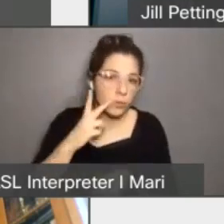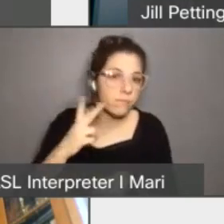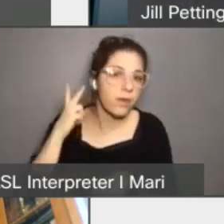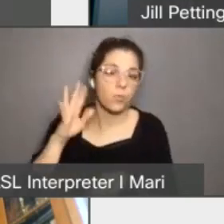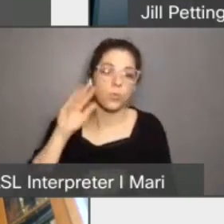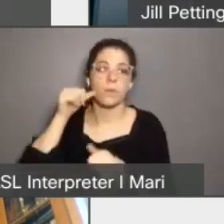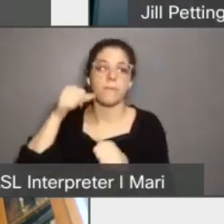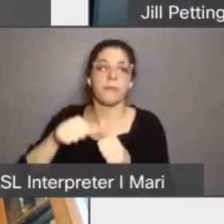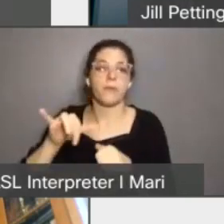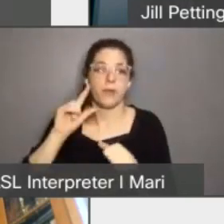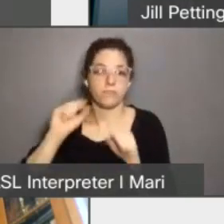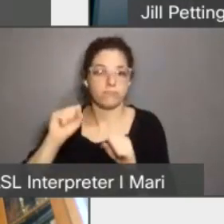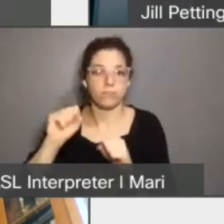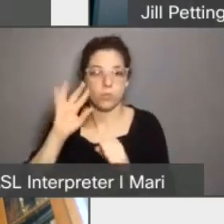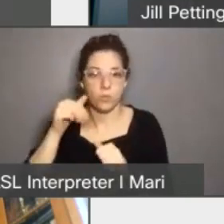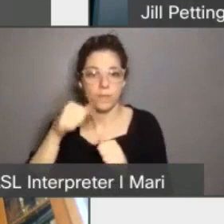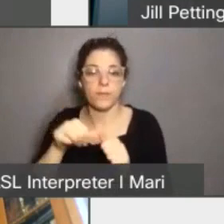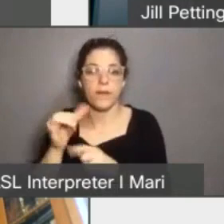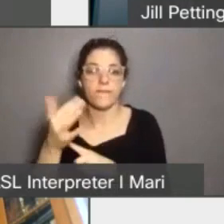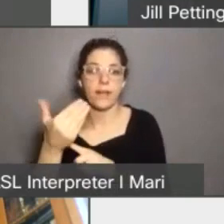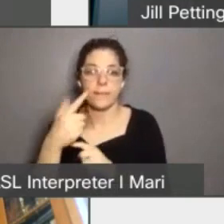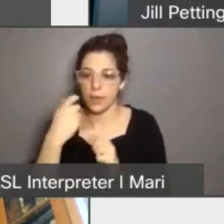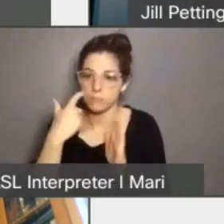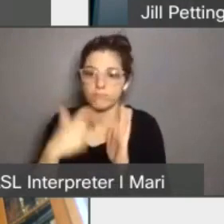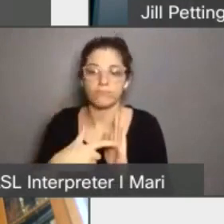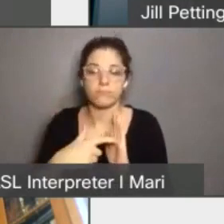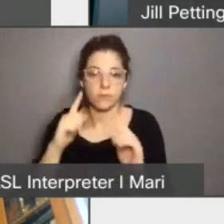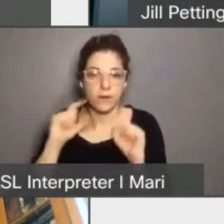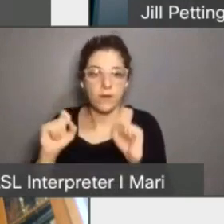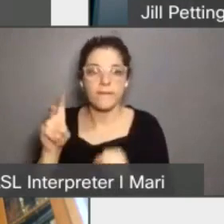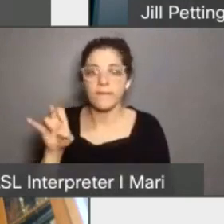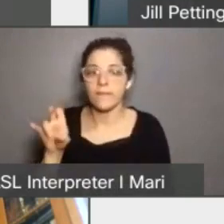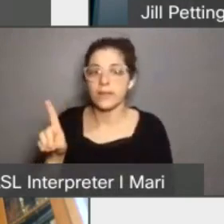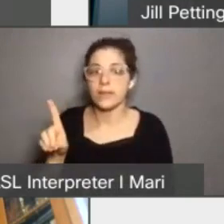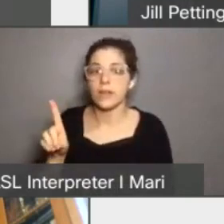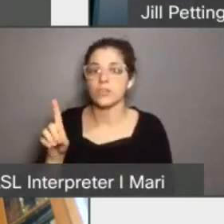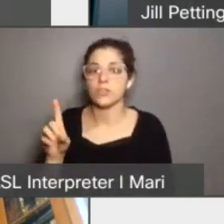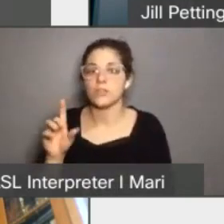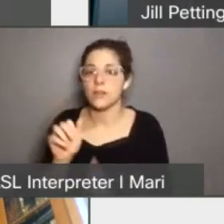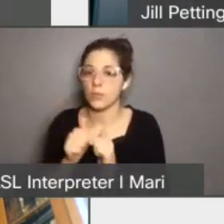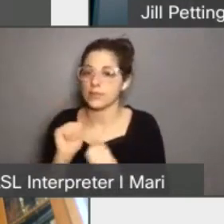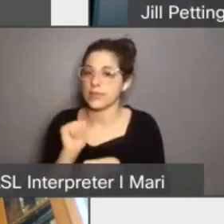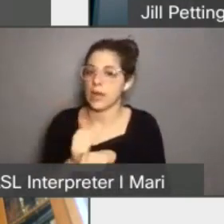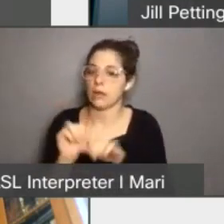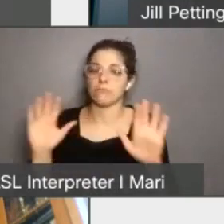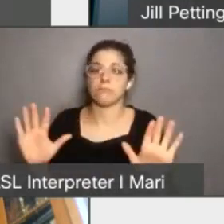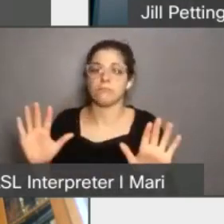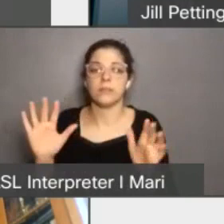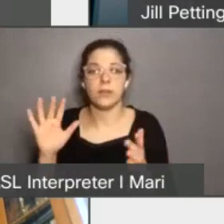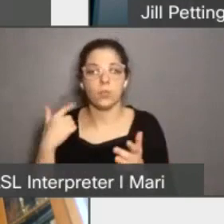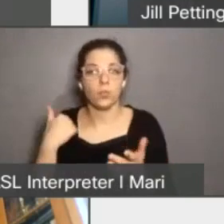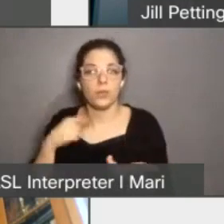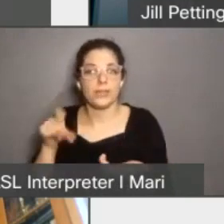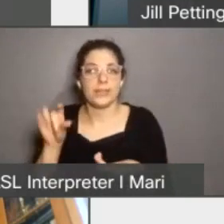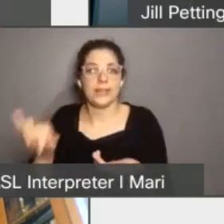that vividly. You're going to remember that because it's striking, it's vivid, and it's almost hypnotic in a sense how it's set up. And that's what we need. We need